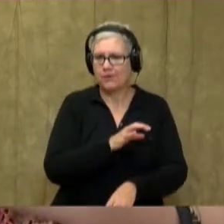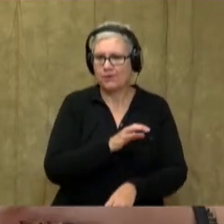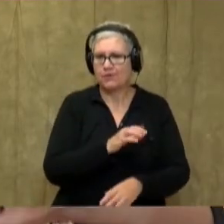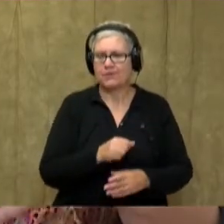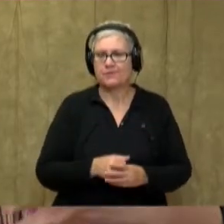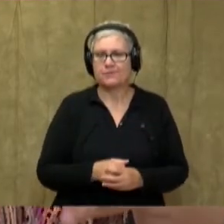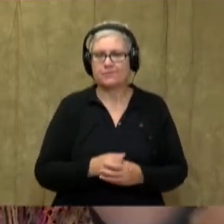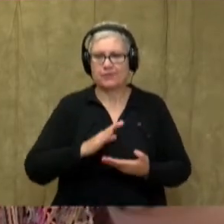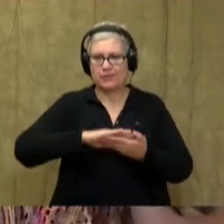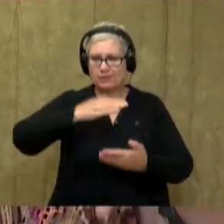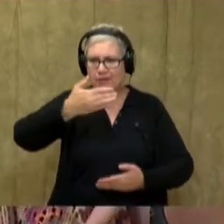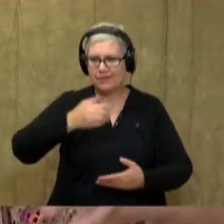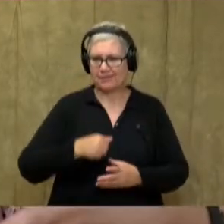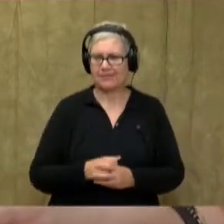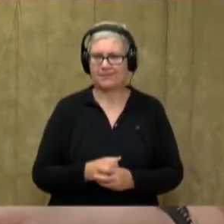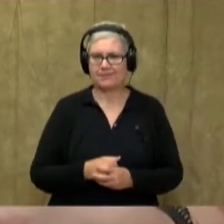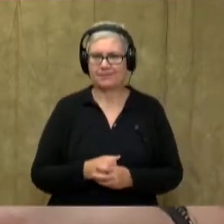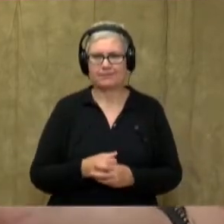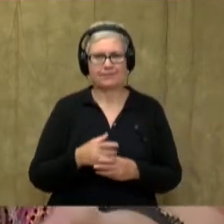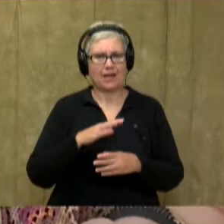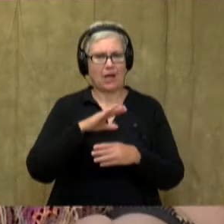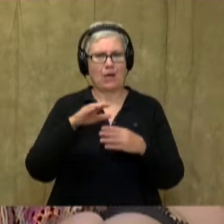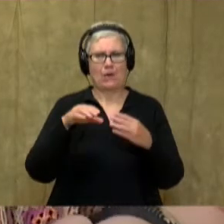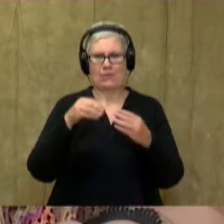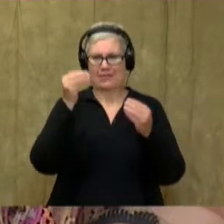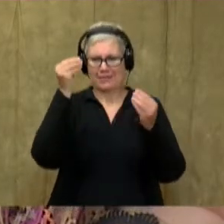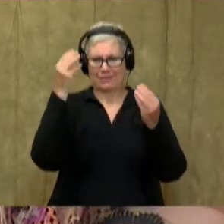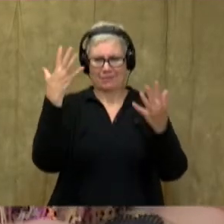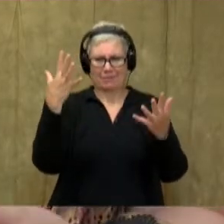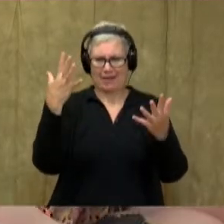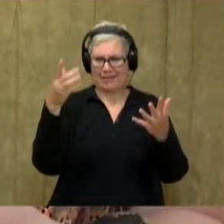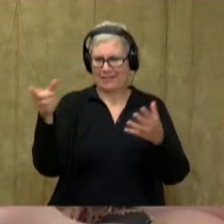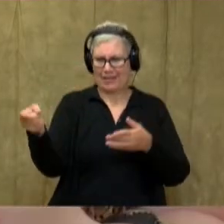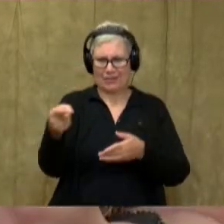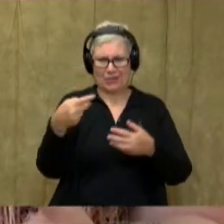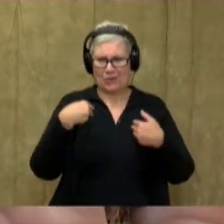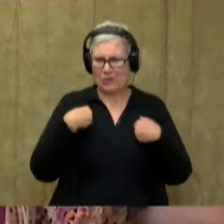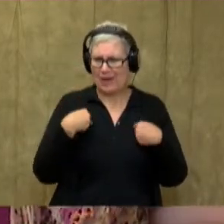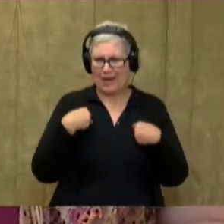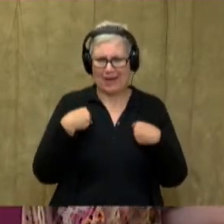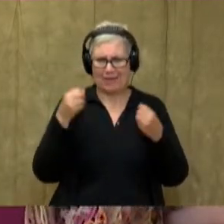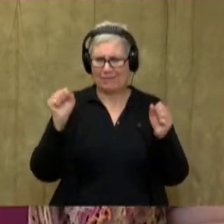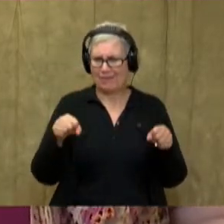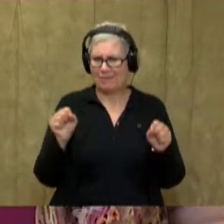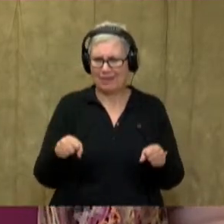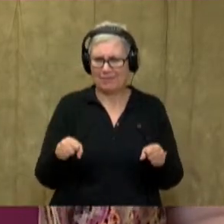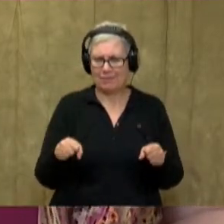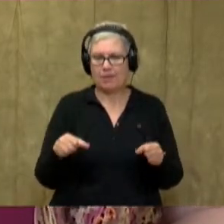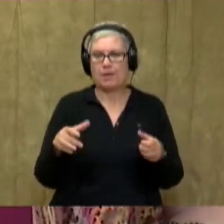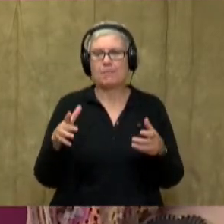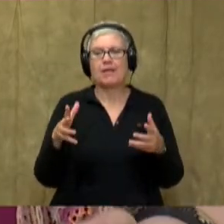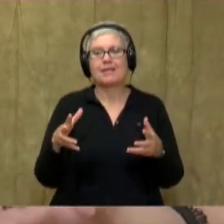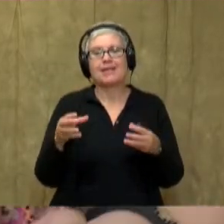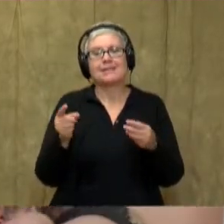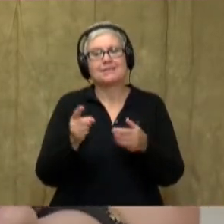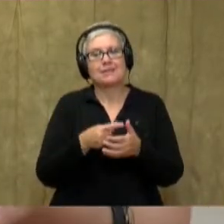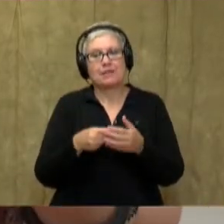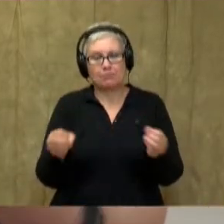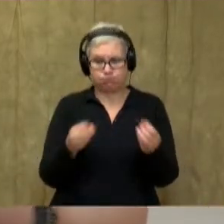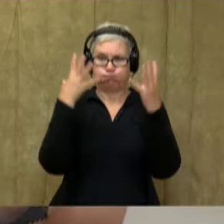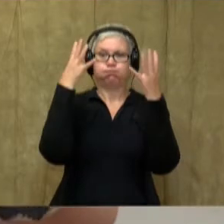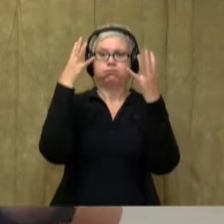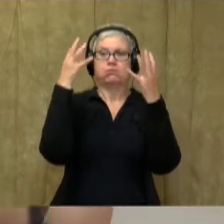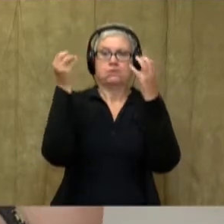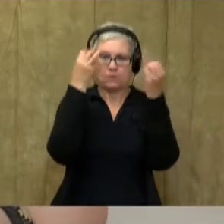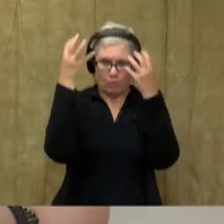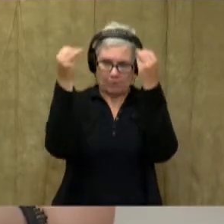all this information now is available to you. So, but sometimes that becomes overwhelming, right? Because again, with